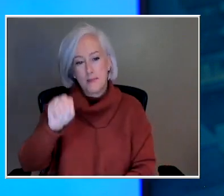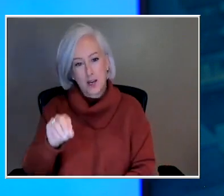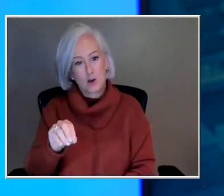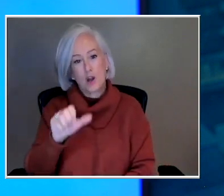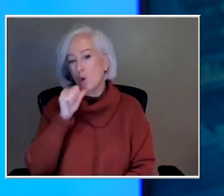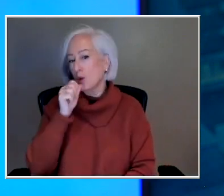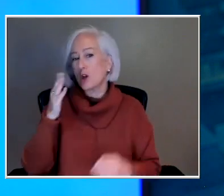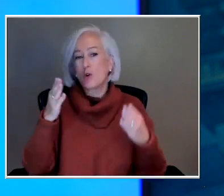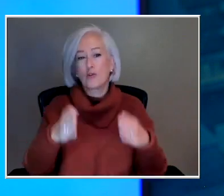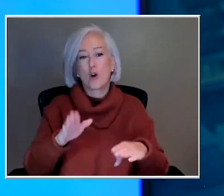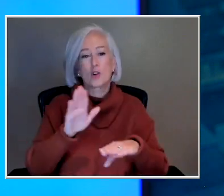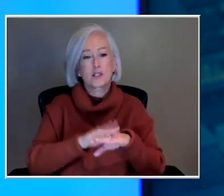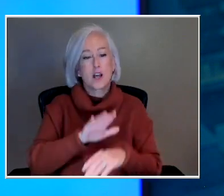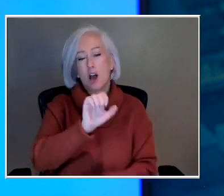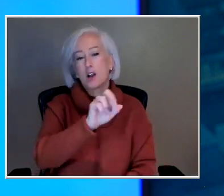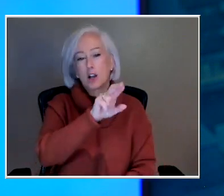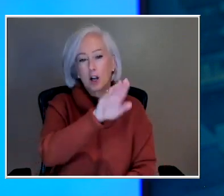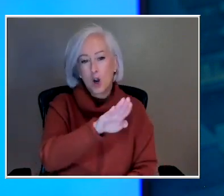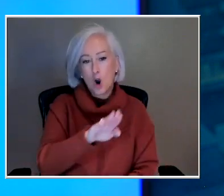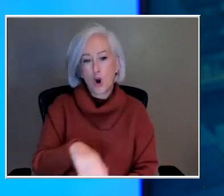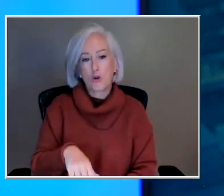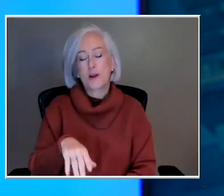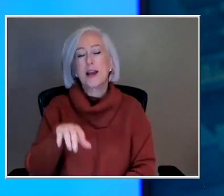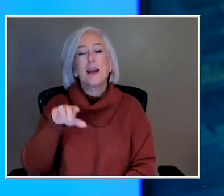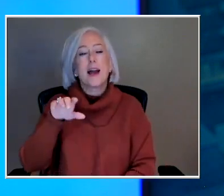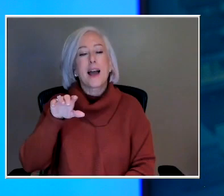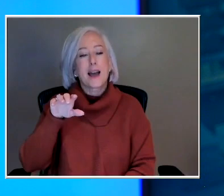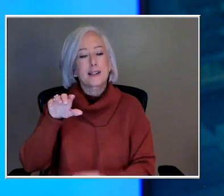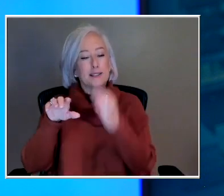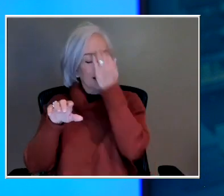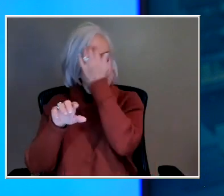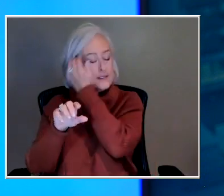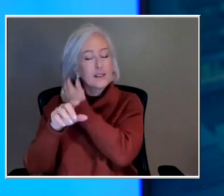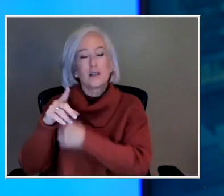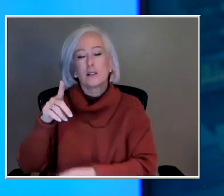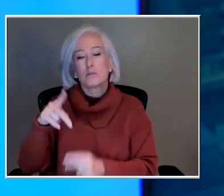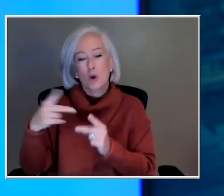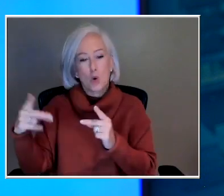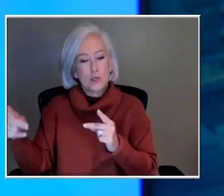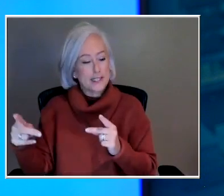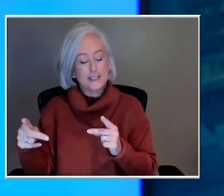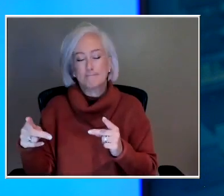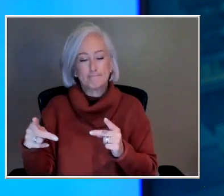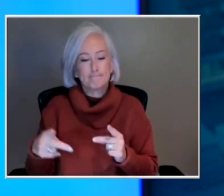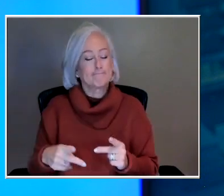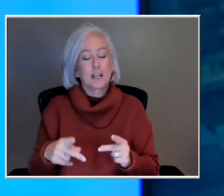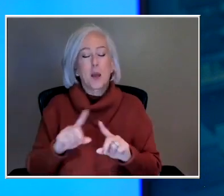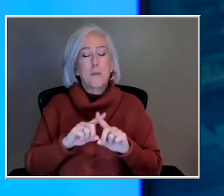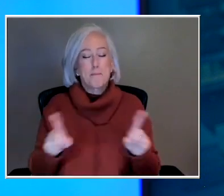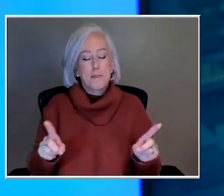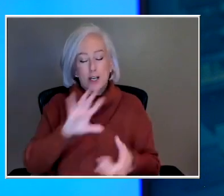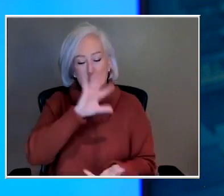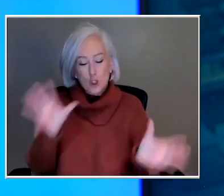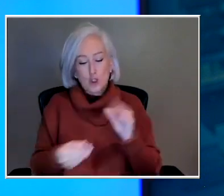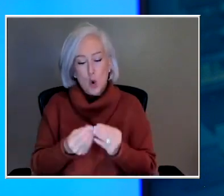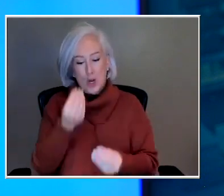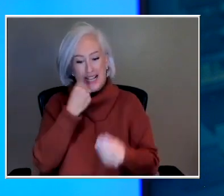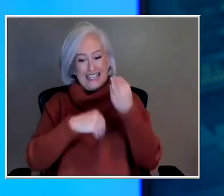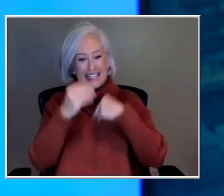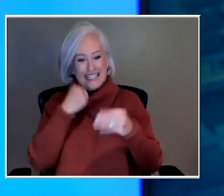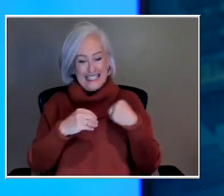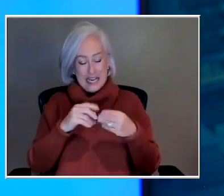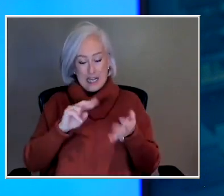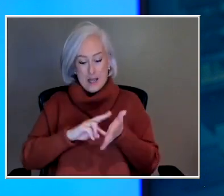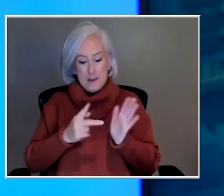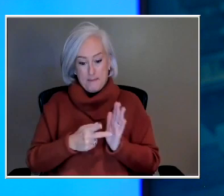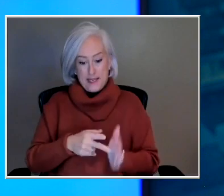need to focus on total energy intake. And females definitely underfuel their bodies. So our number one goal is to make sure that those female athletes